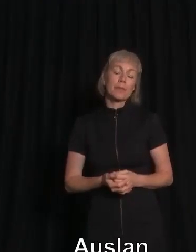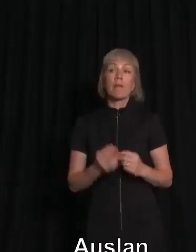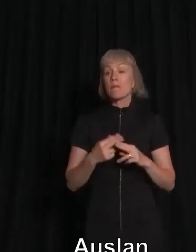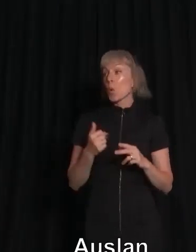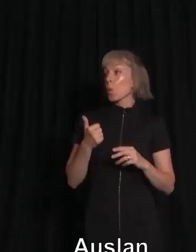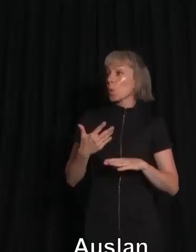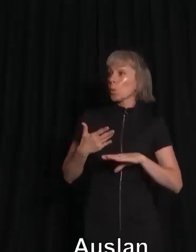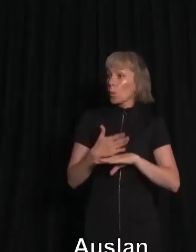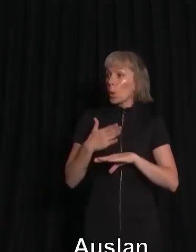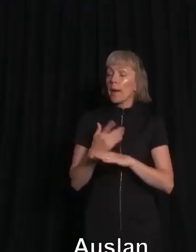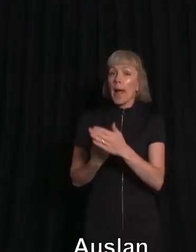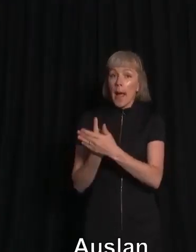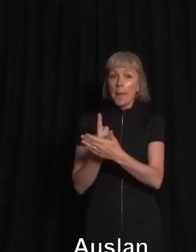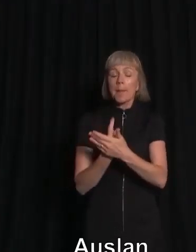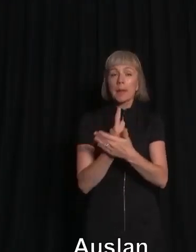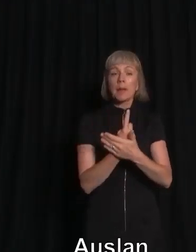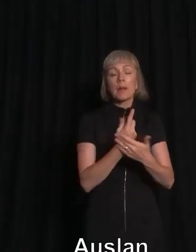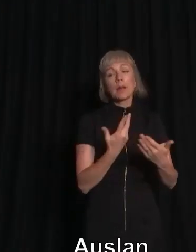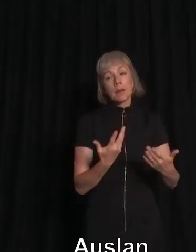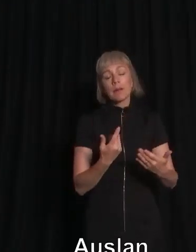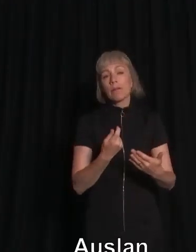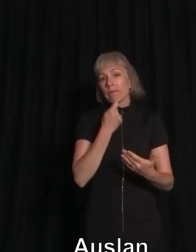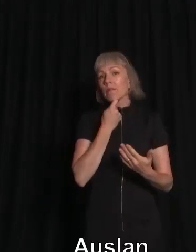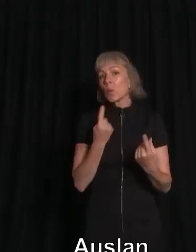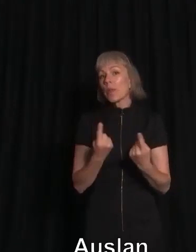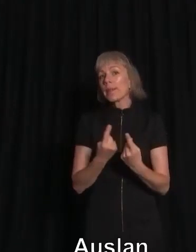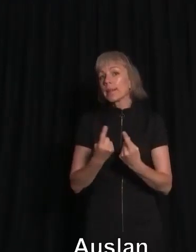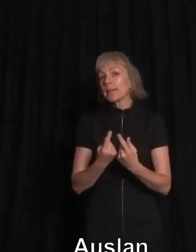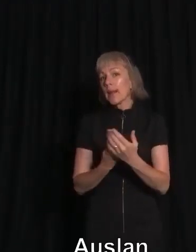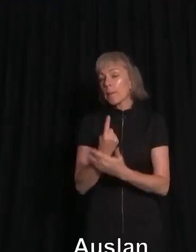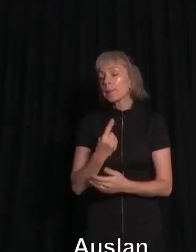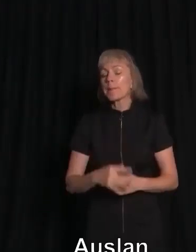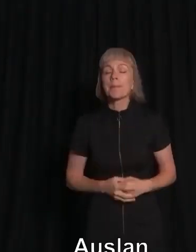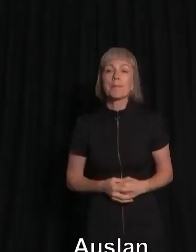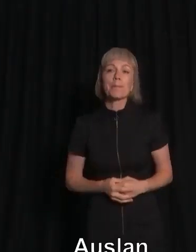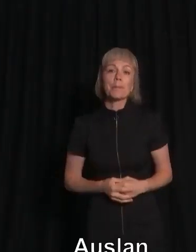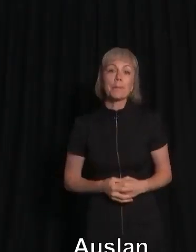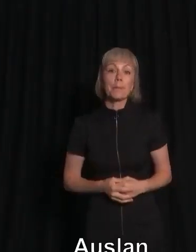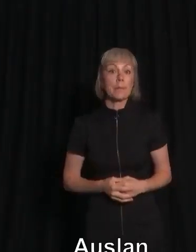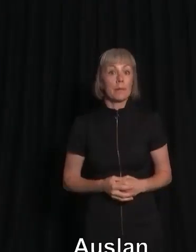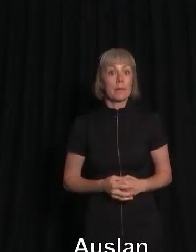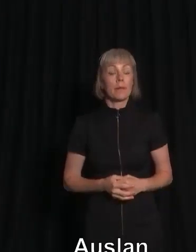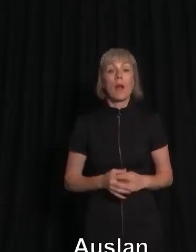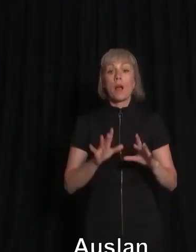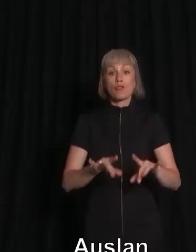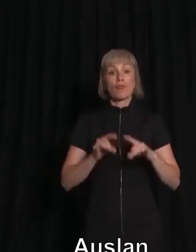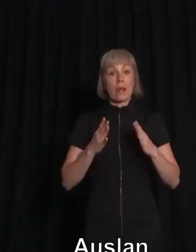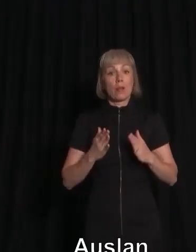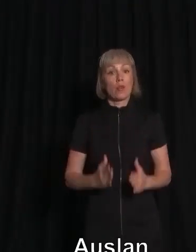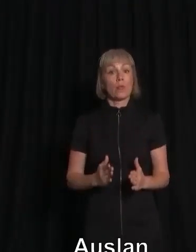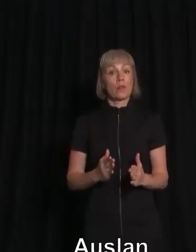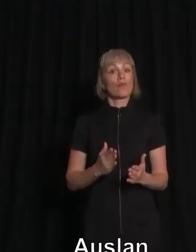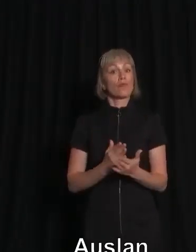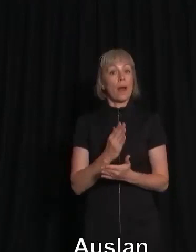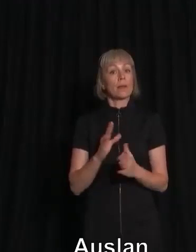I want to comment and say a couple of things about that. So firstly, the Australian Human Rights Commission has done some